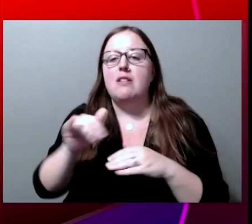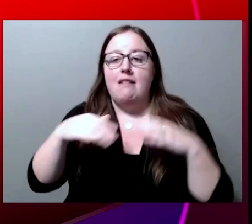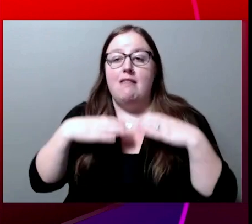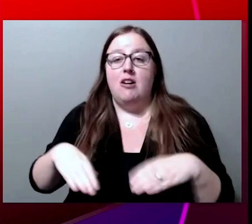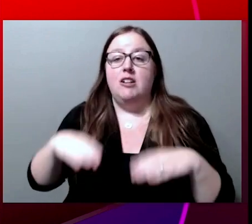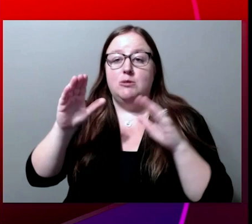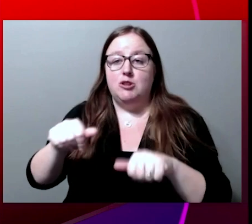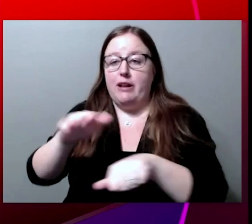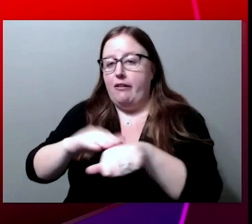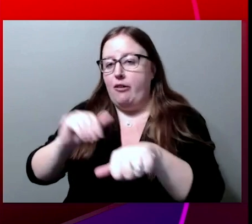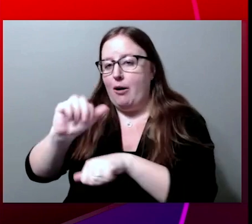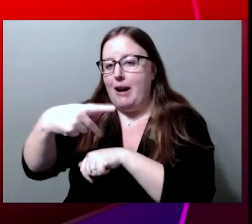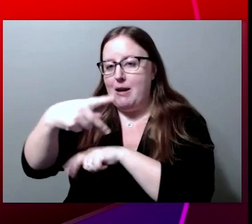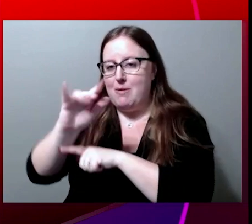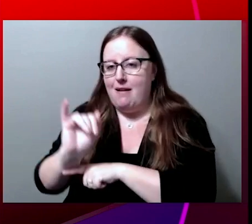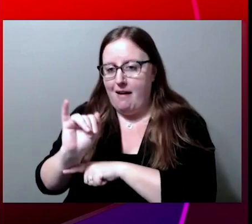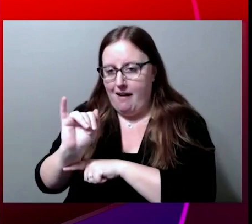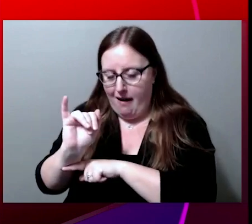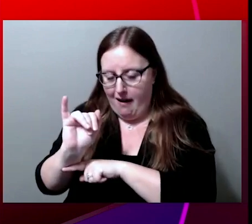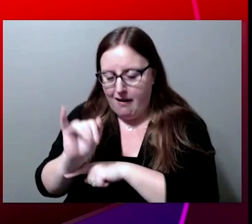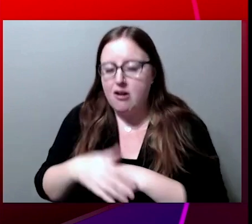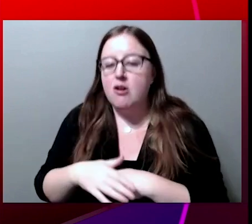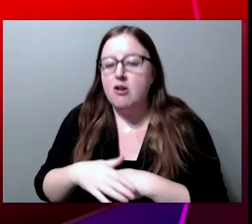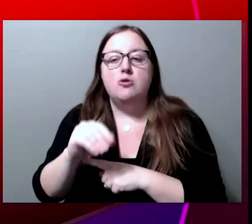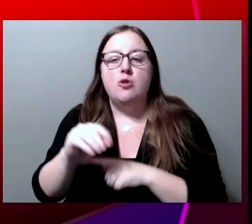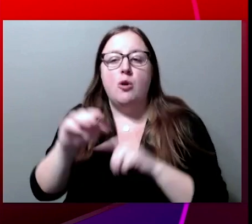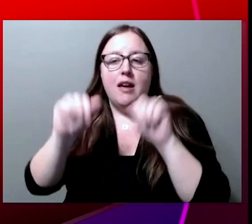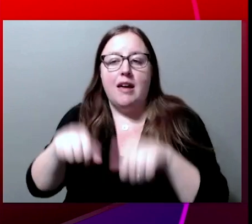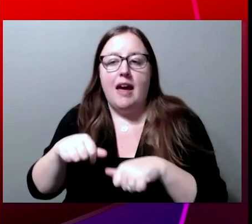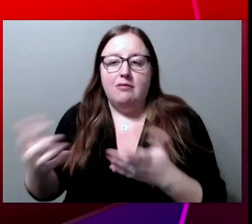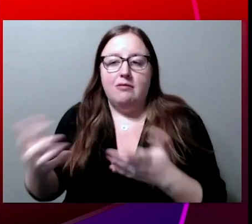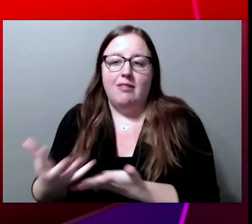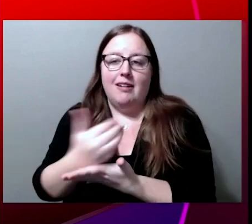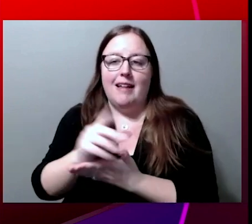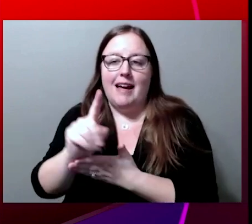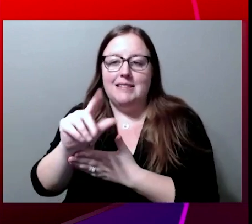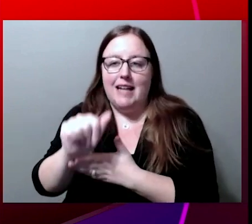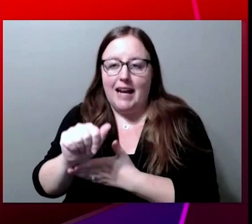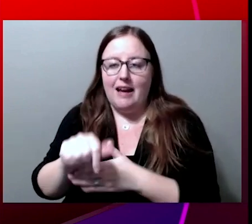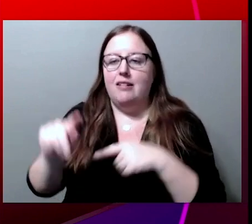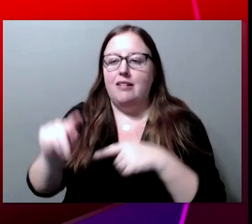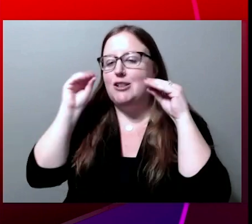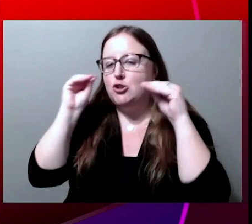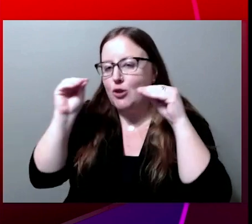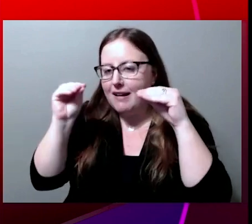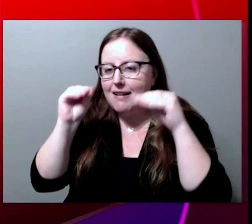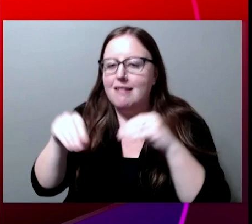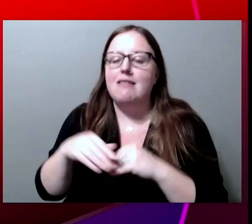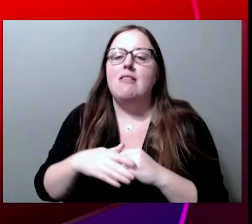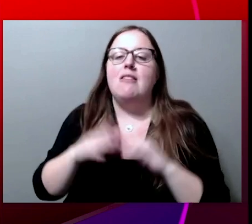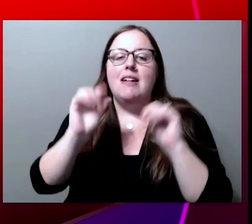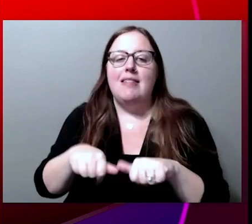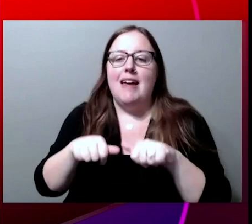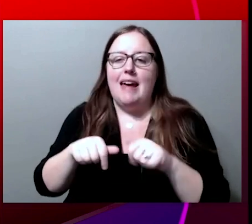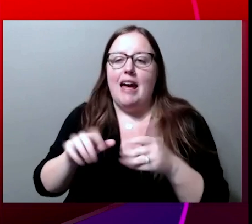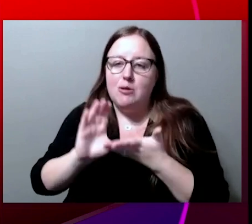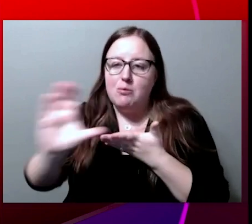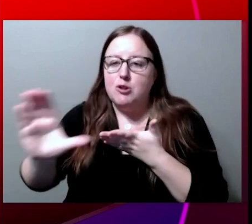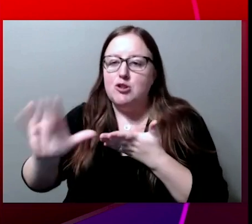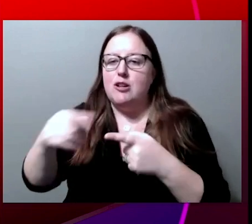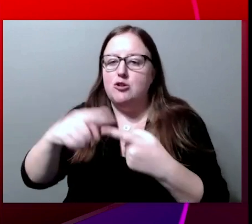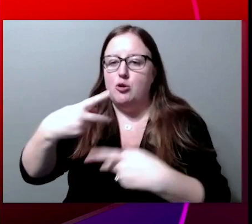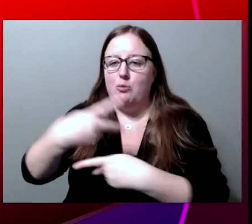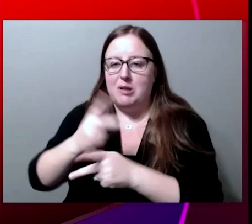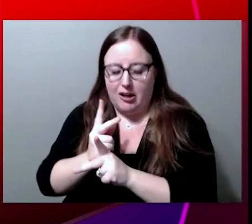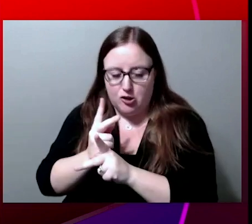like APIs and things like that, so that they can collect data and train, so that they can eventually push that into the production, so that they can